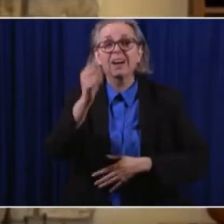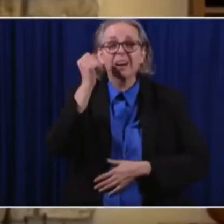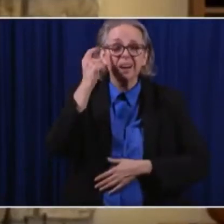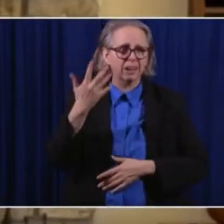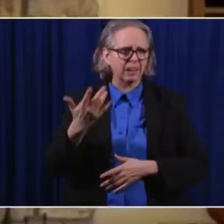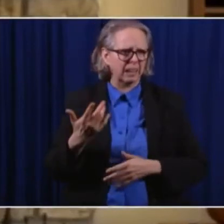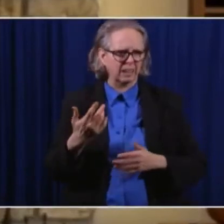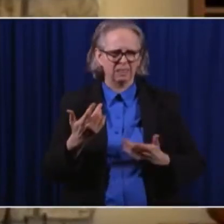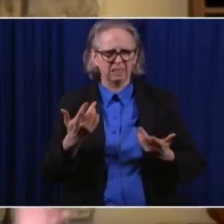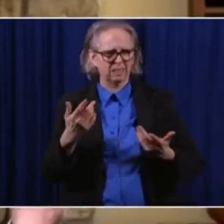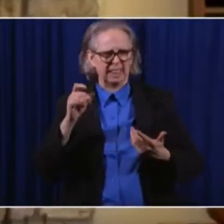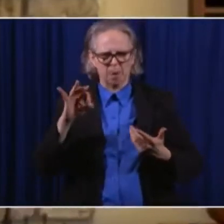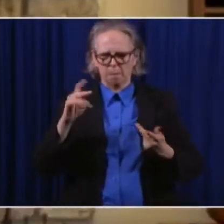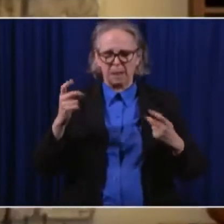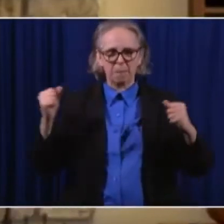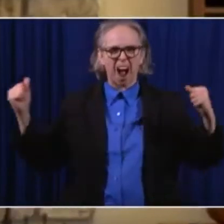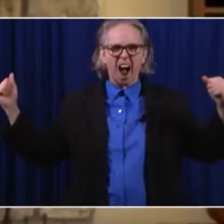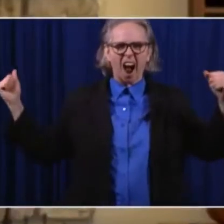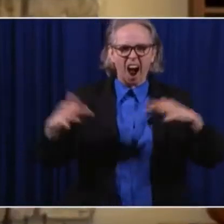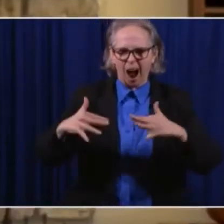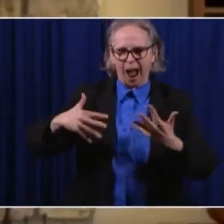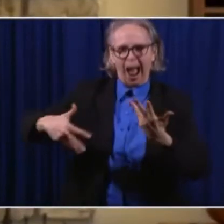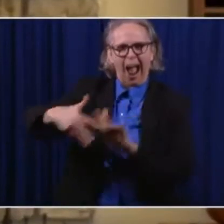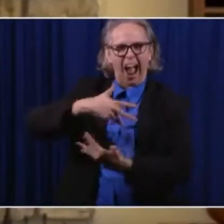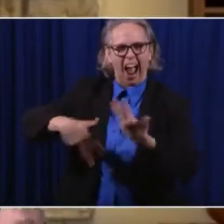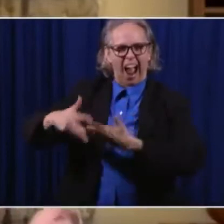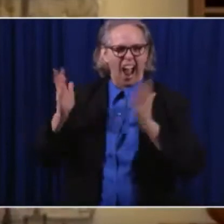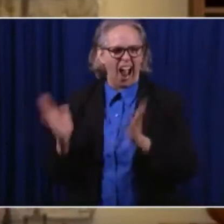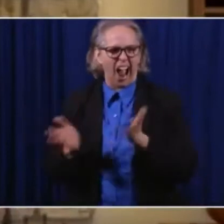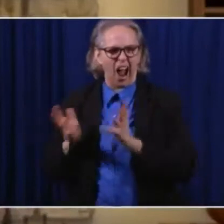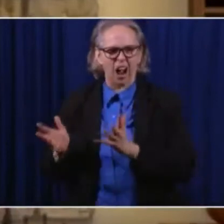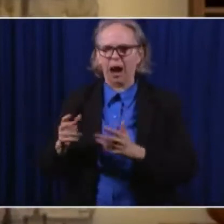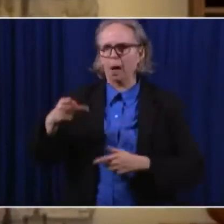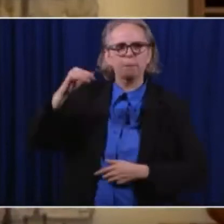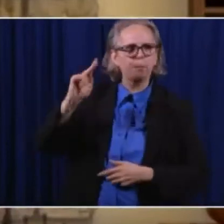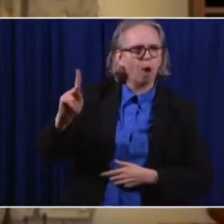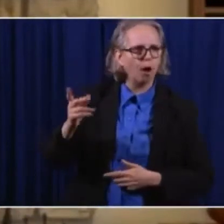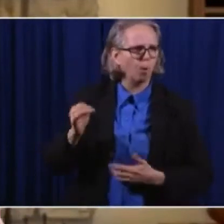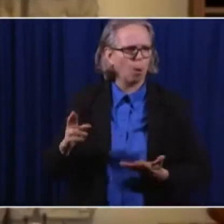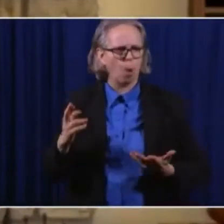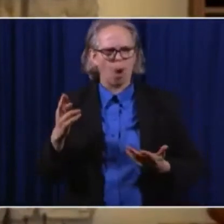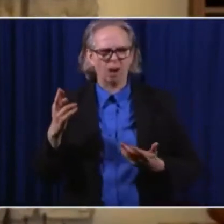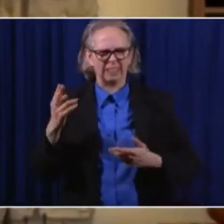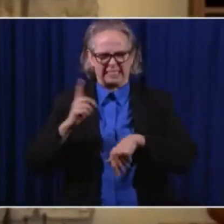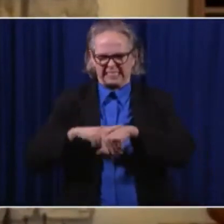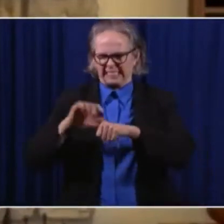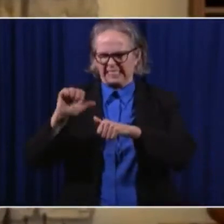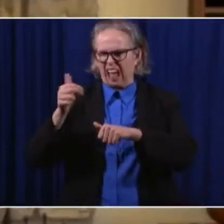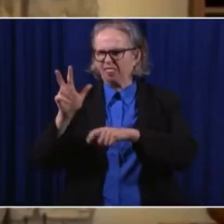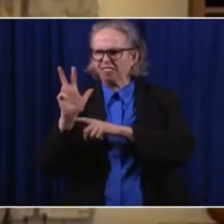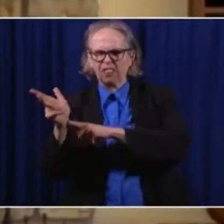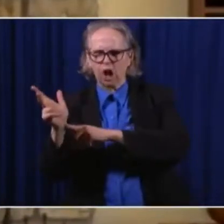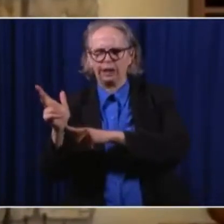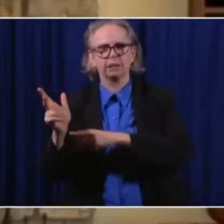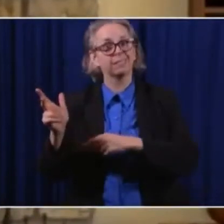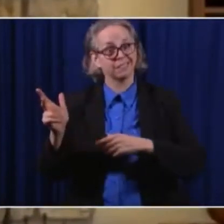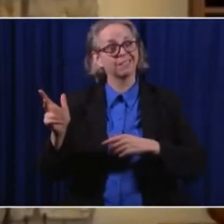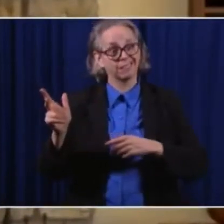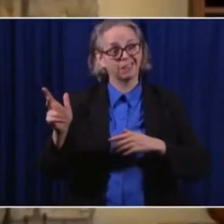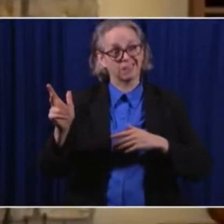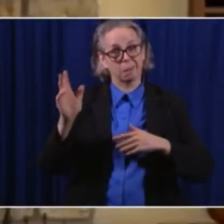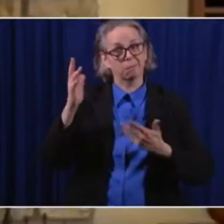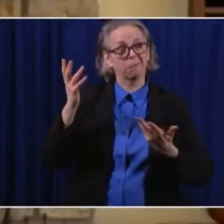together and it's 10:30 and they're at a park or they're someplace else. Well, it would be logical for police to go over there and say, hey, what's